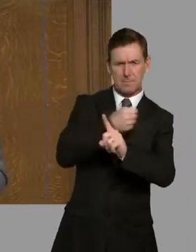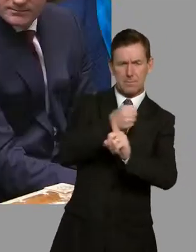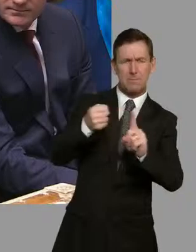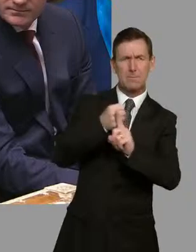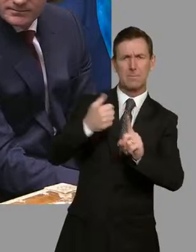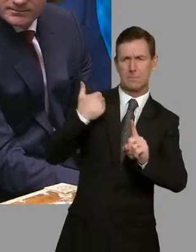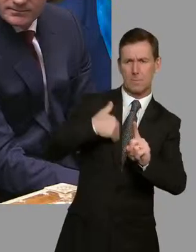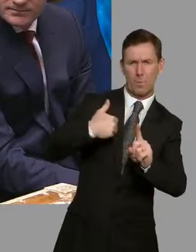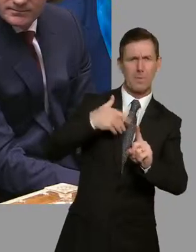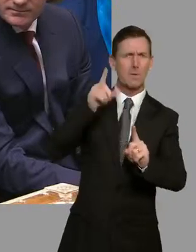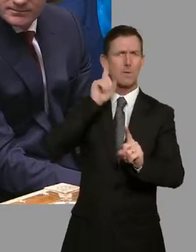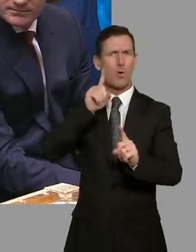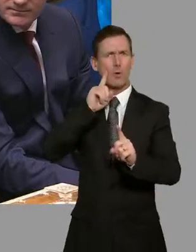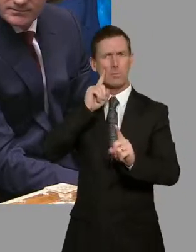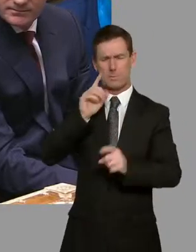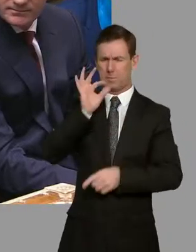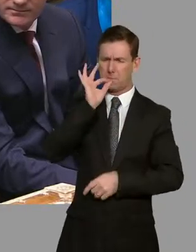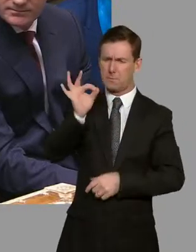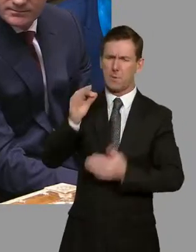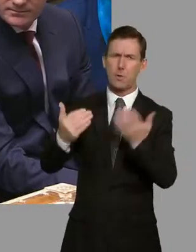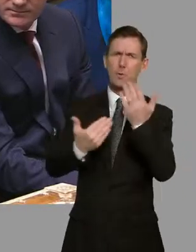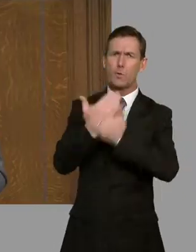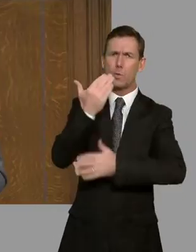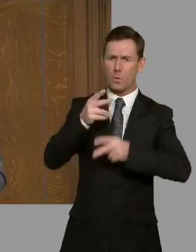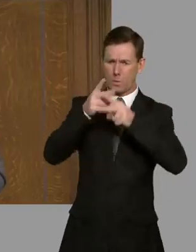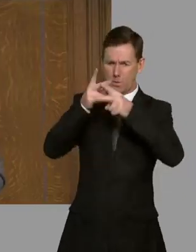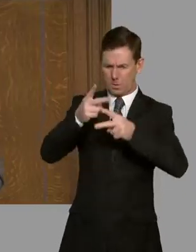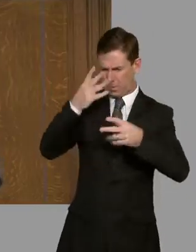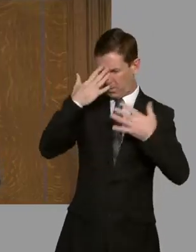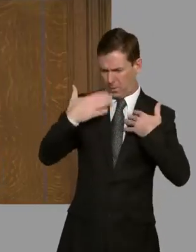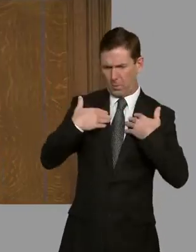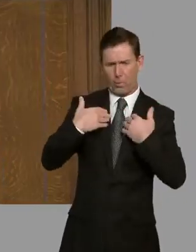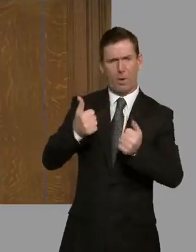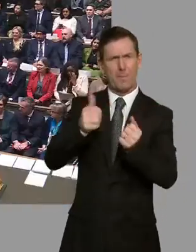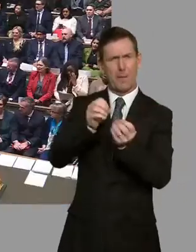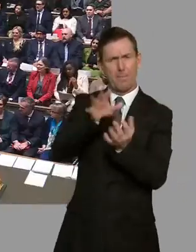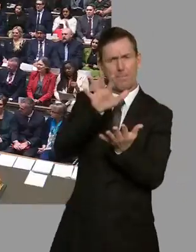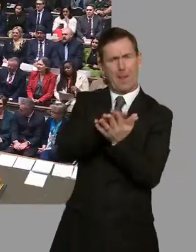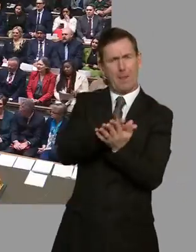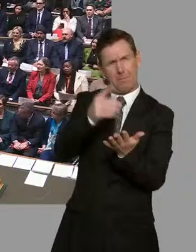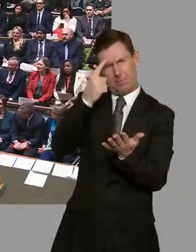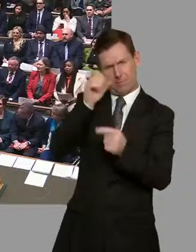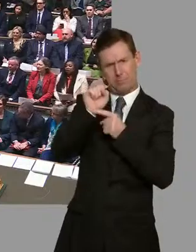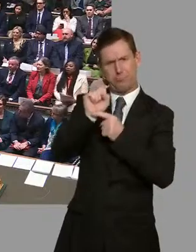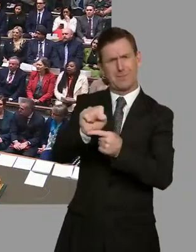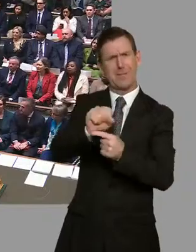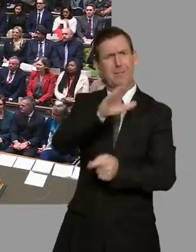protecting children, and without the delay of an unnecessary further lengthy inquiry?